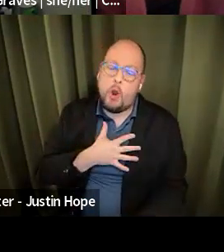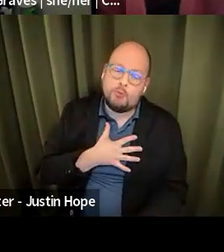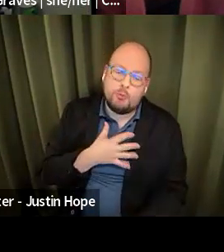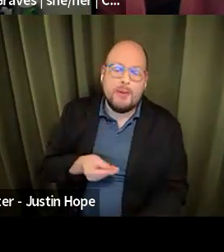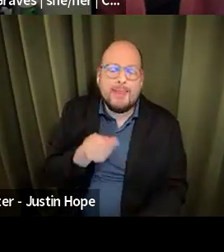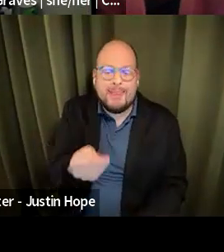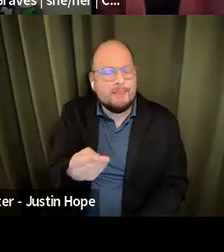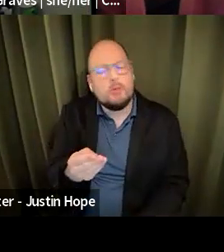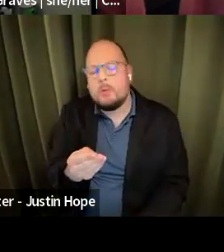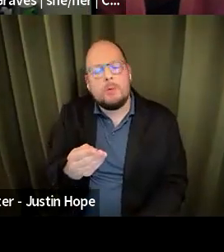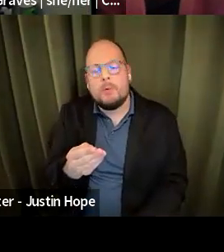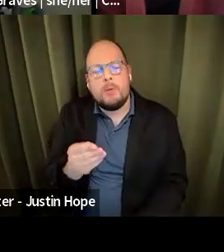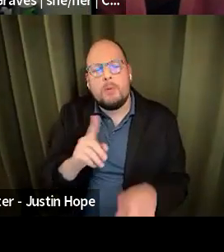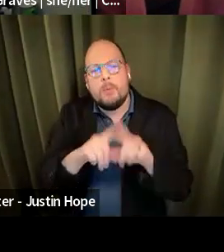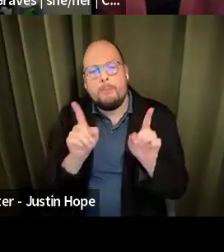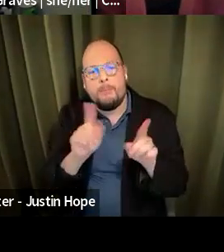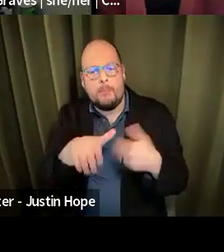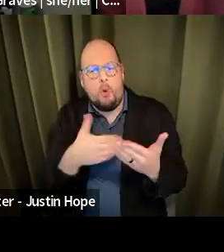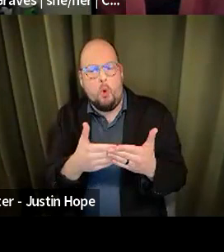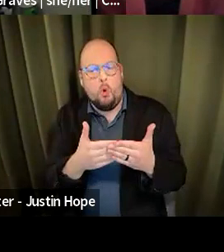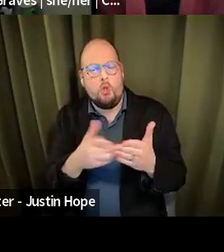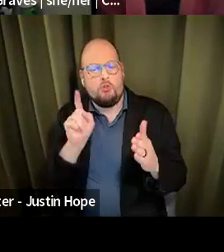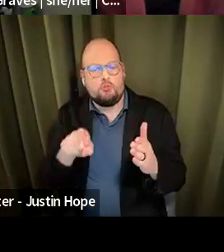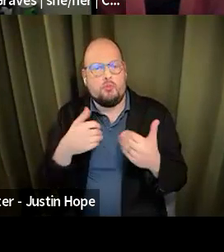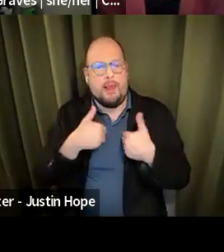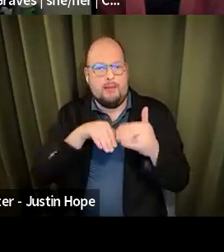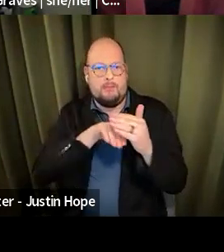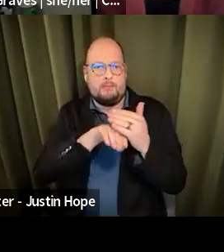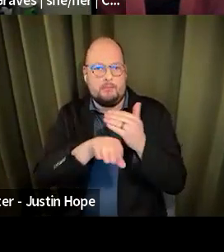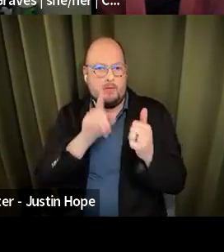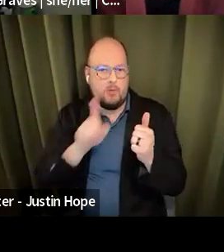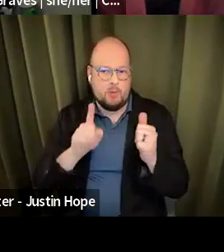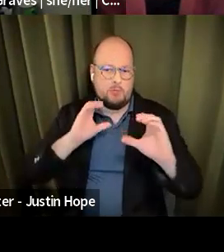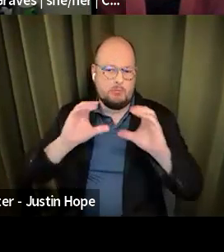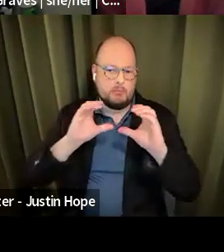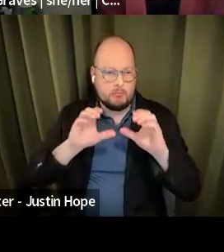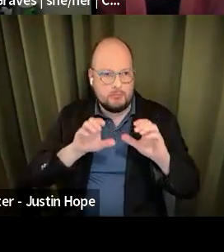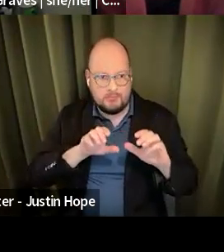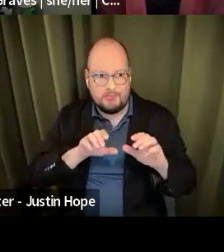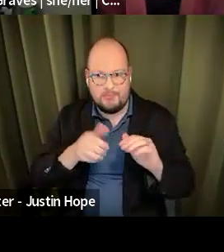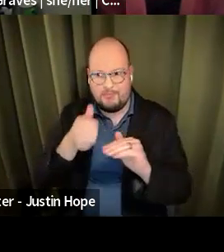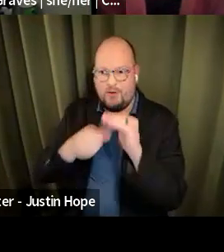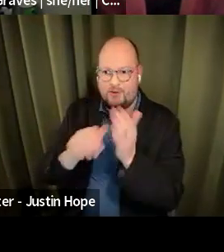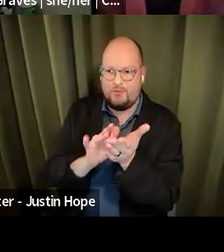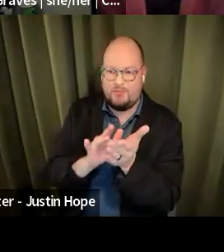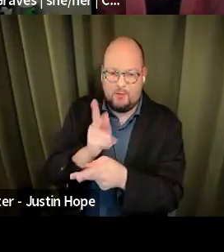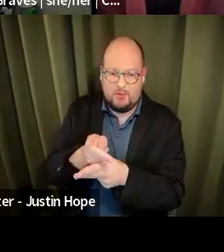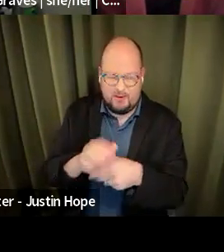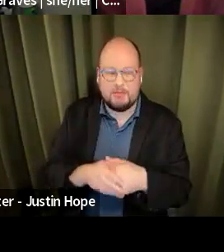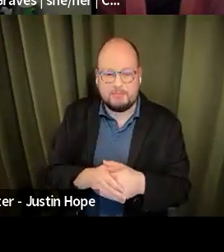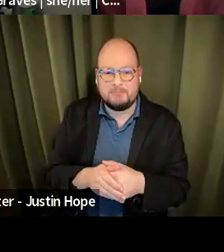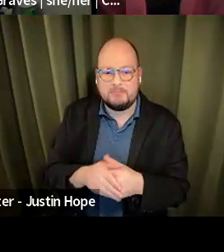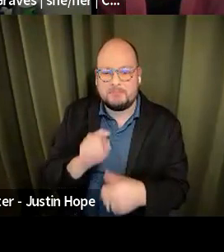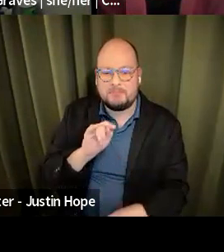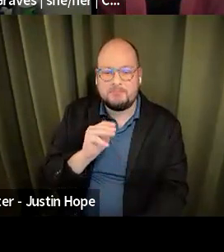what everybody deserves to have access to communication as they're getting care. Thank you. Thanks, Fabian.